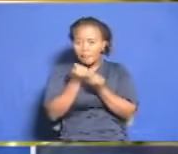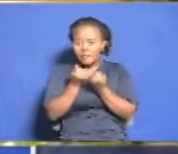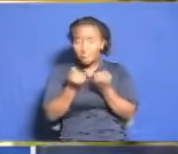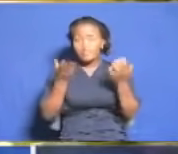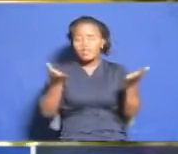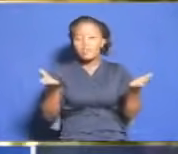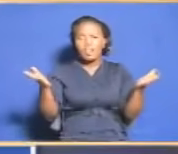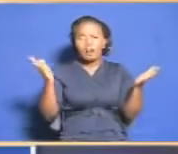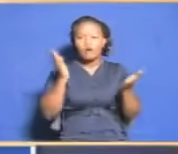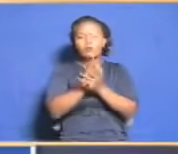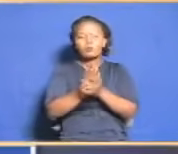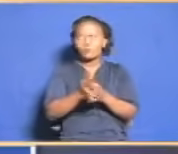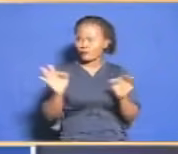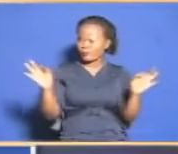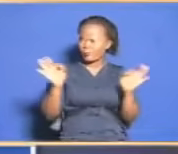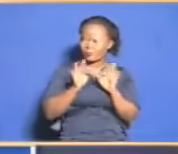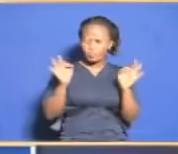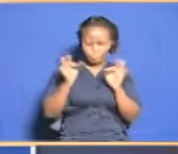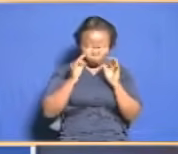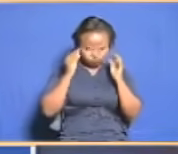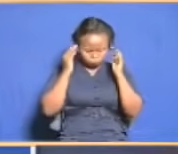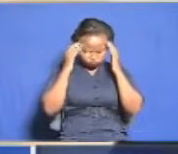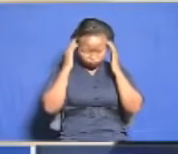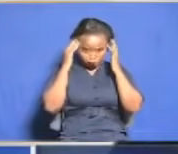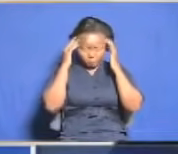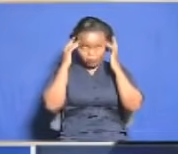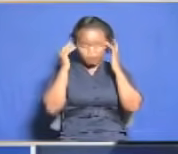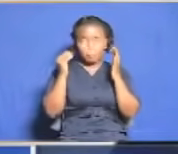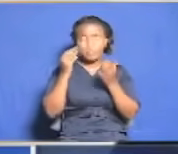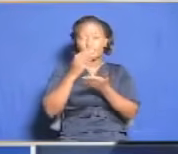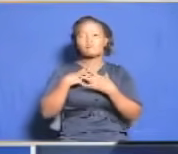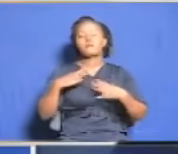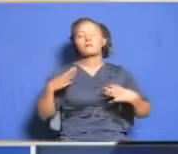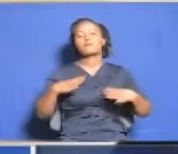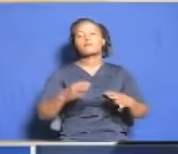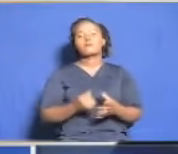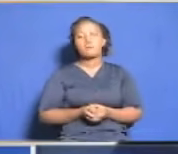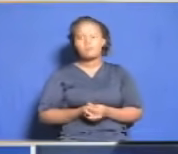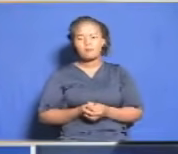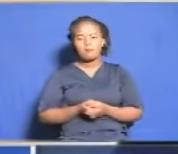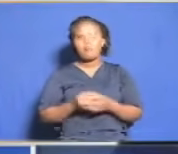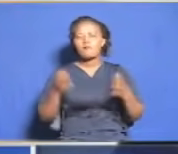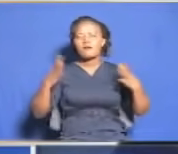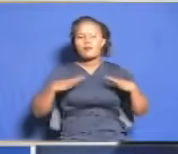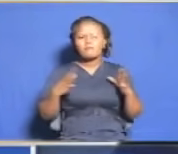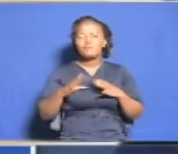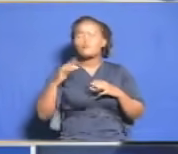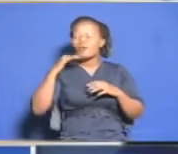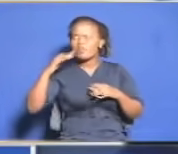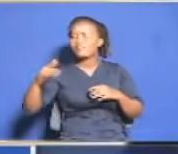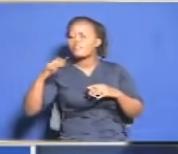turned into a fertile imagination by locals. Kwa vile watu wanaongea, watu wameongea wengi